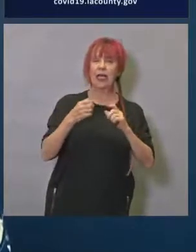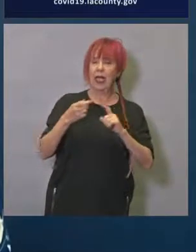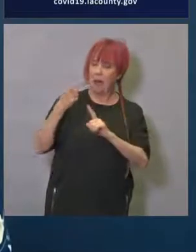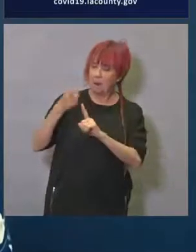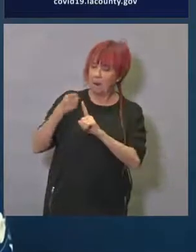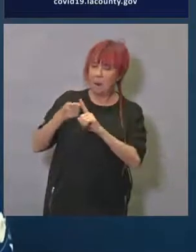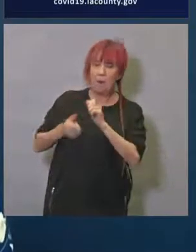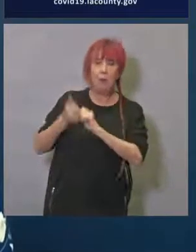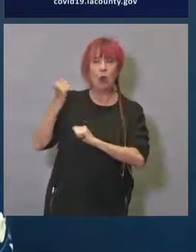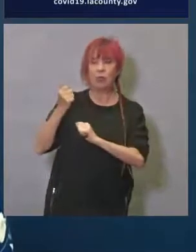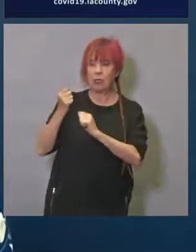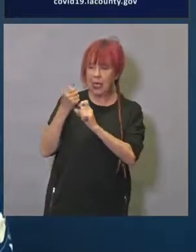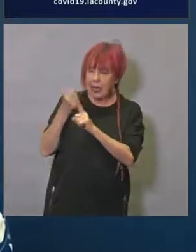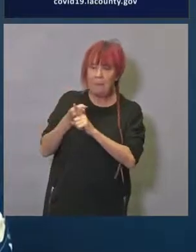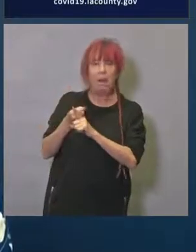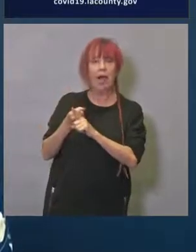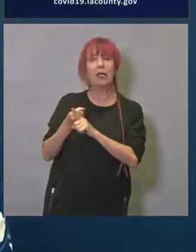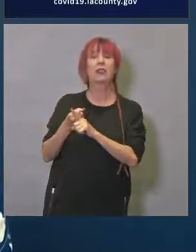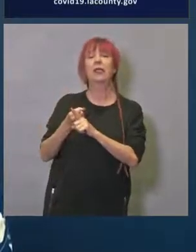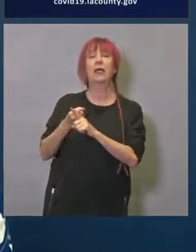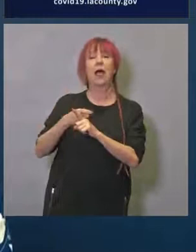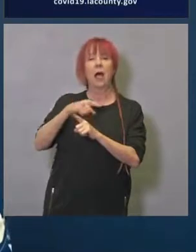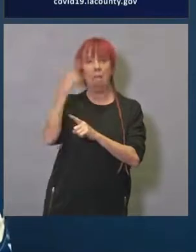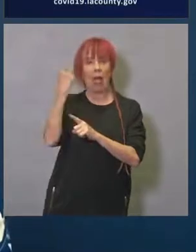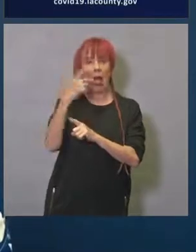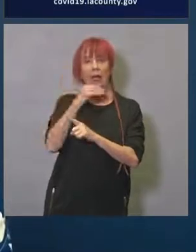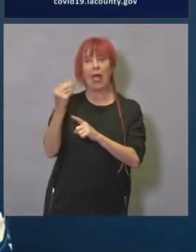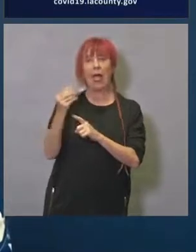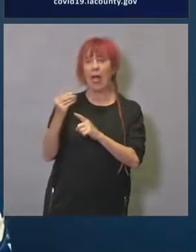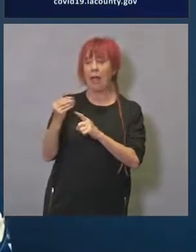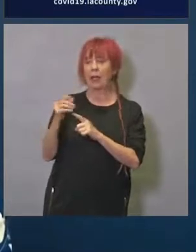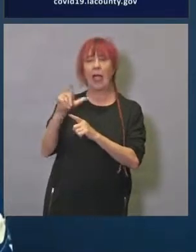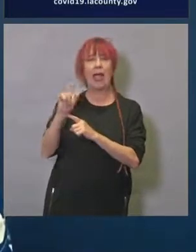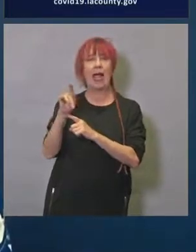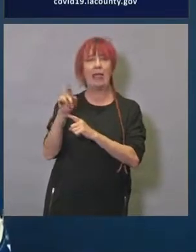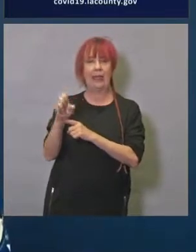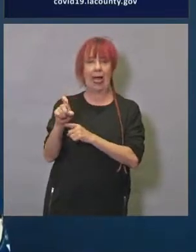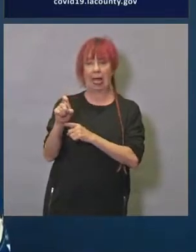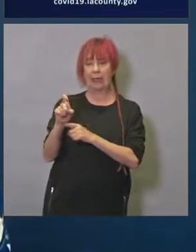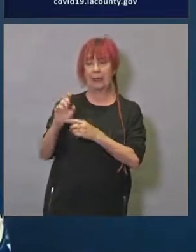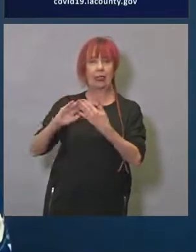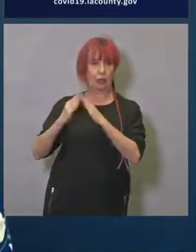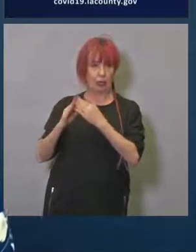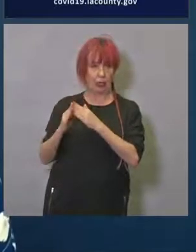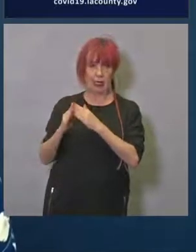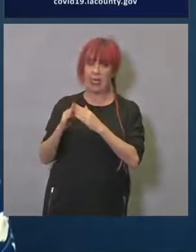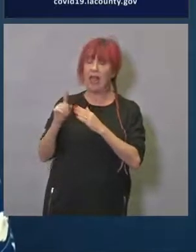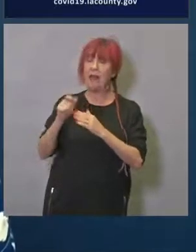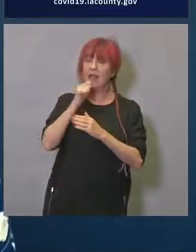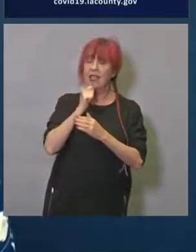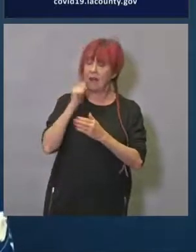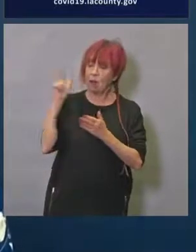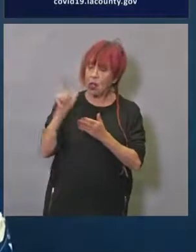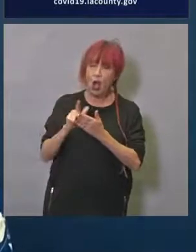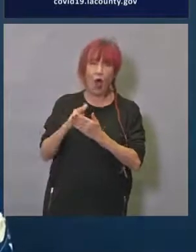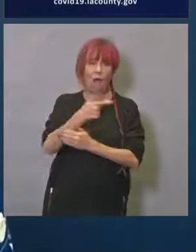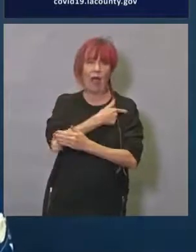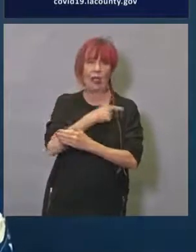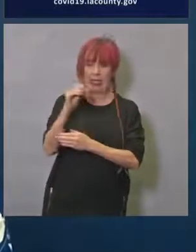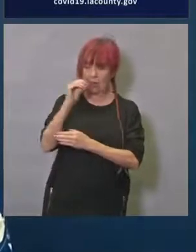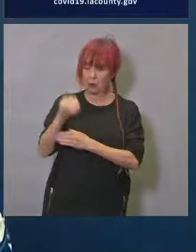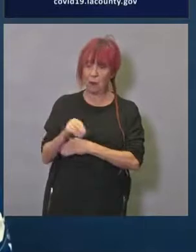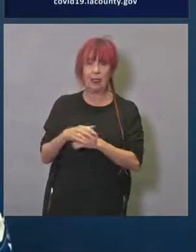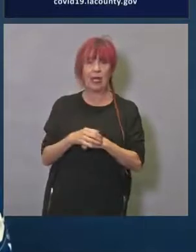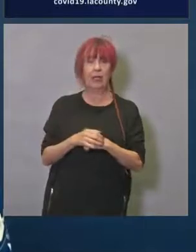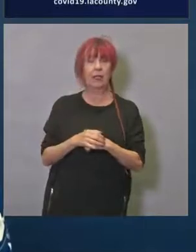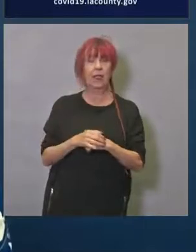impacted Latinx and Black communities who suffer the highest case rates and the lowest vaccination rates. Testing will help to diagnose